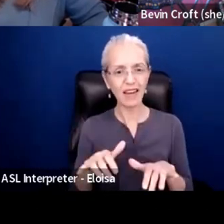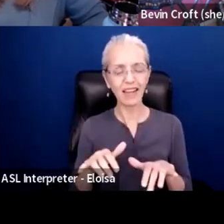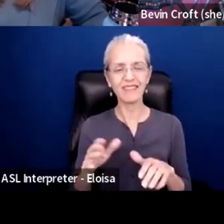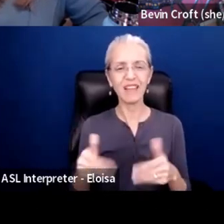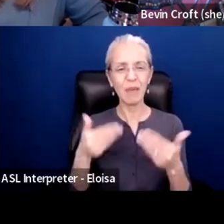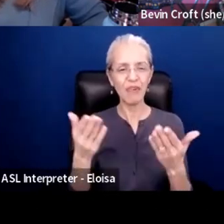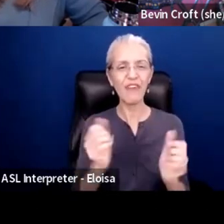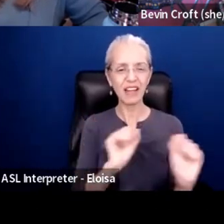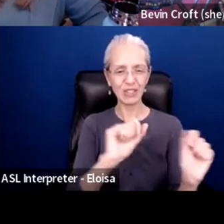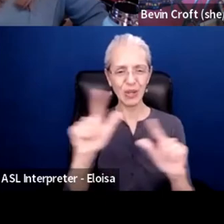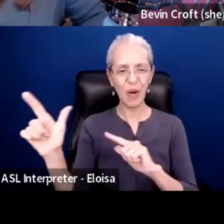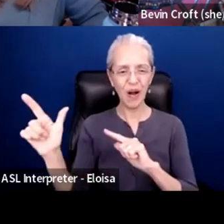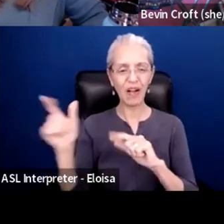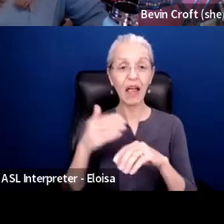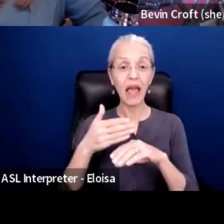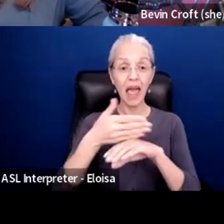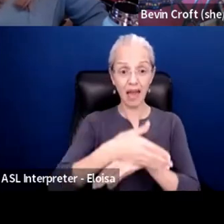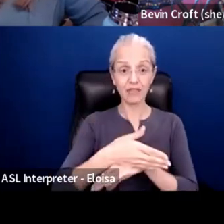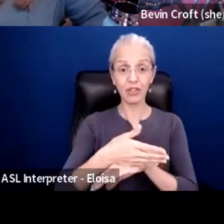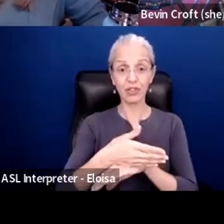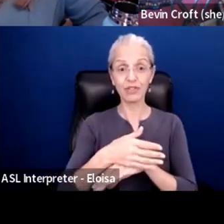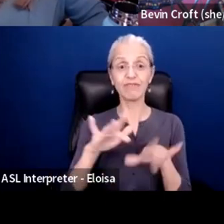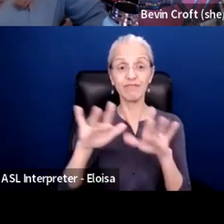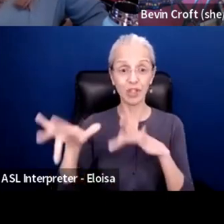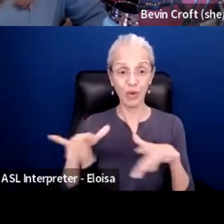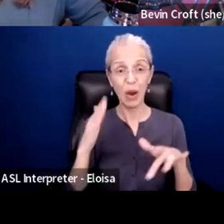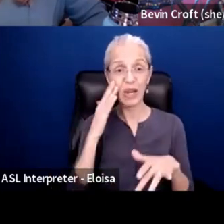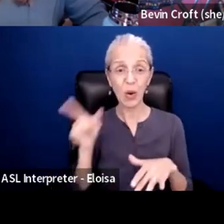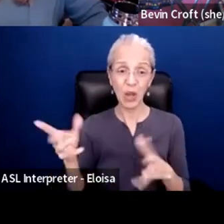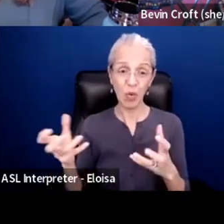all after the fact too, because I know he wanted to be here.